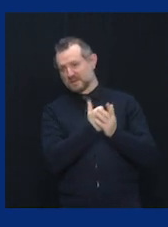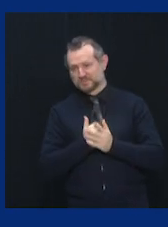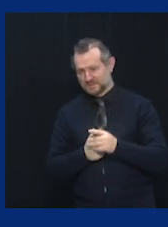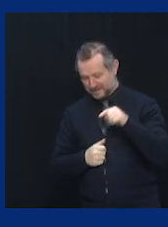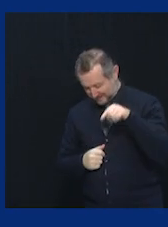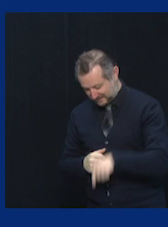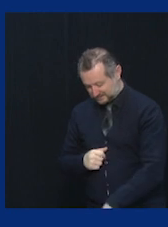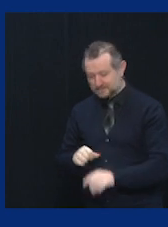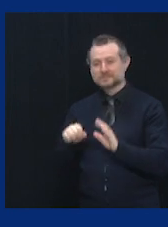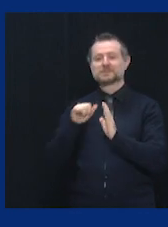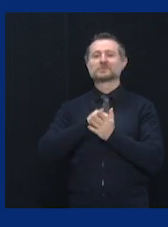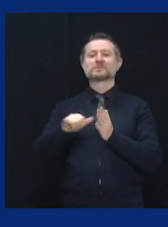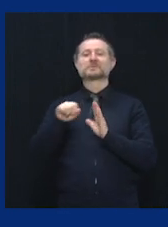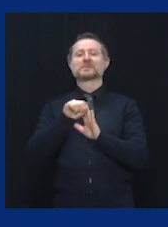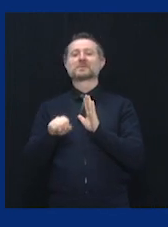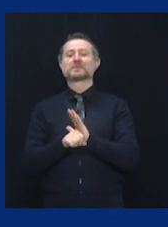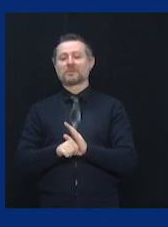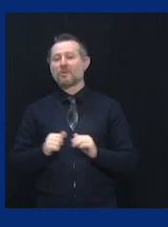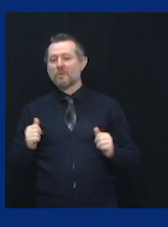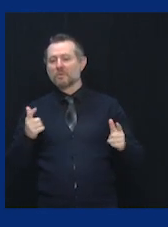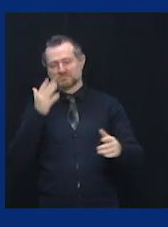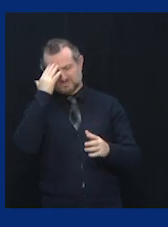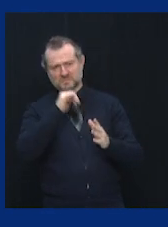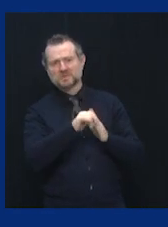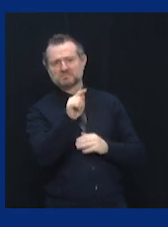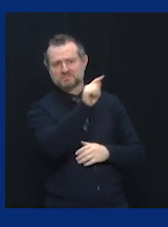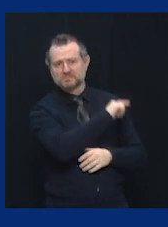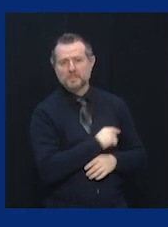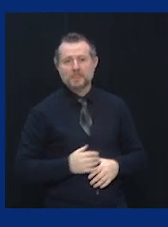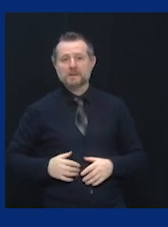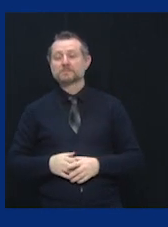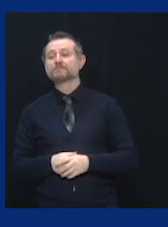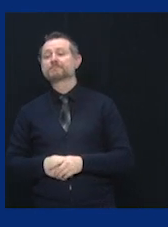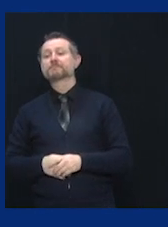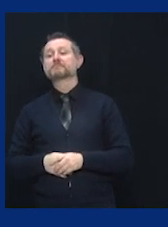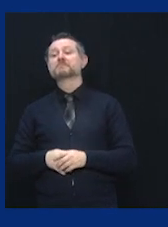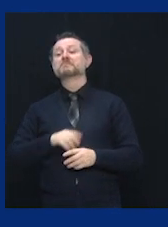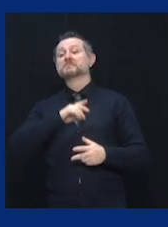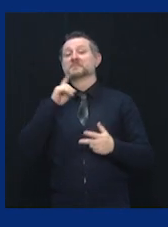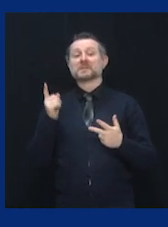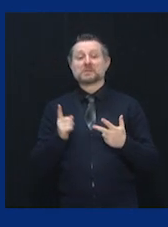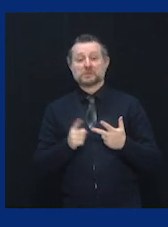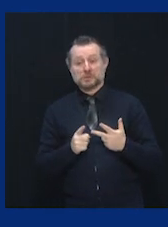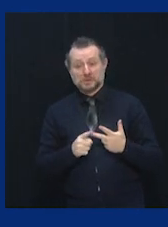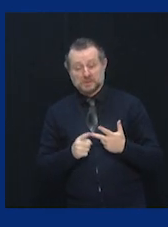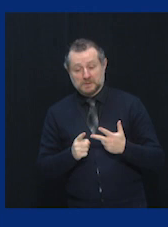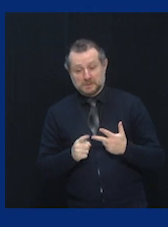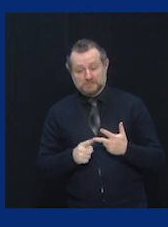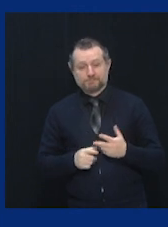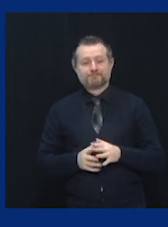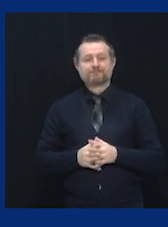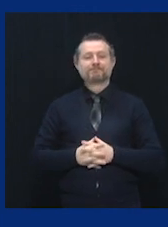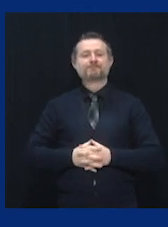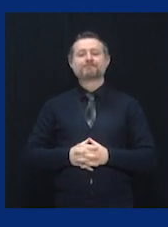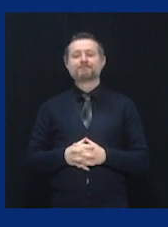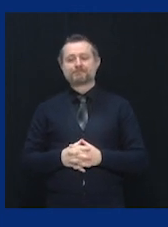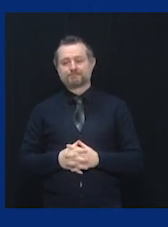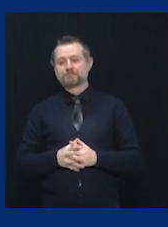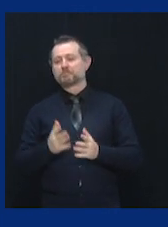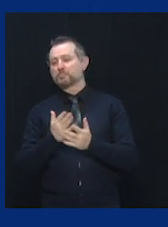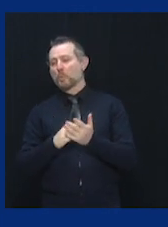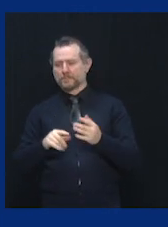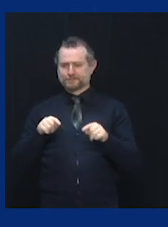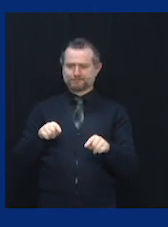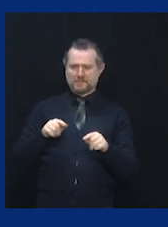with. And that is number two. And number three, which is part of rebuilding the